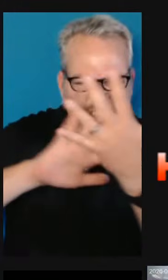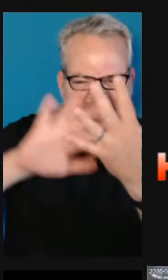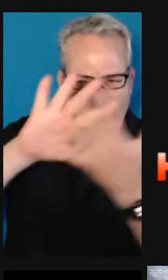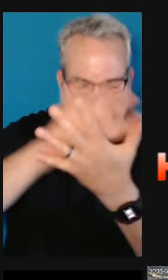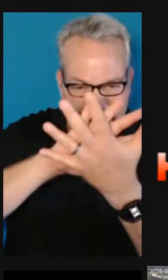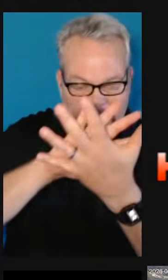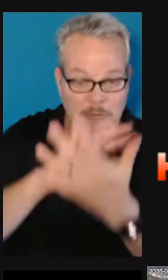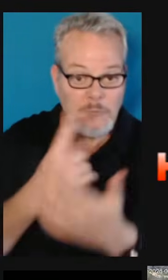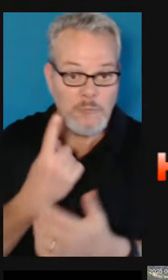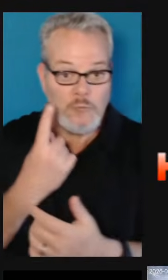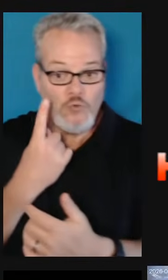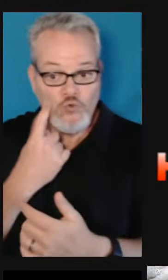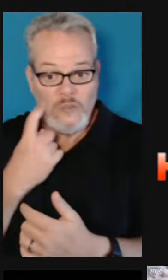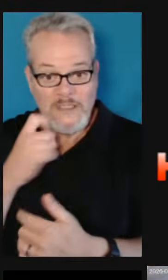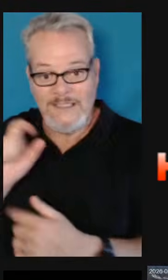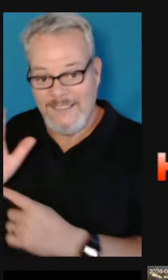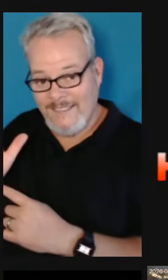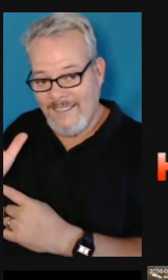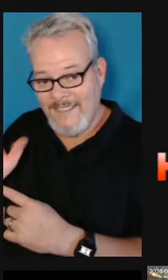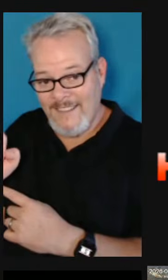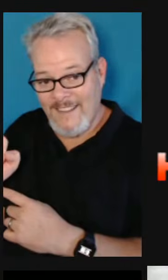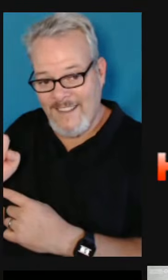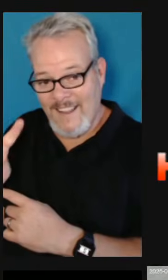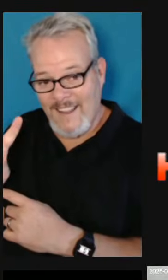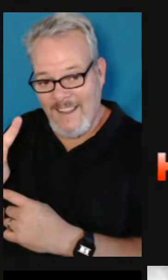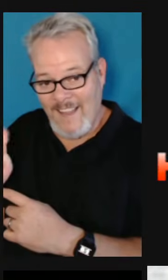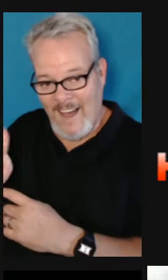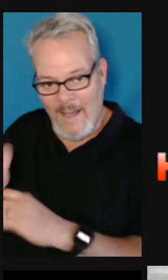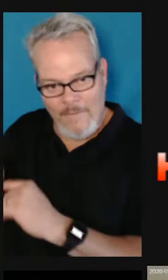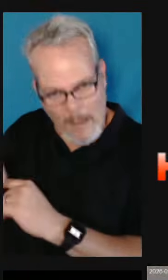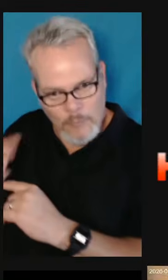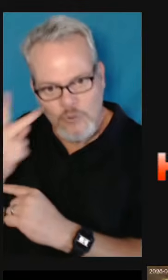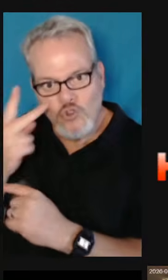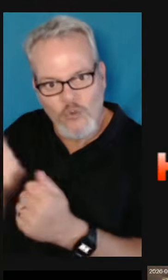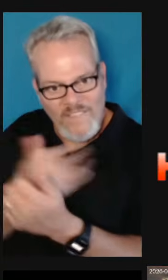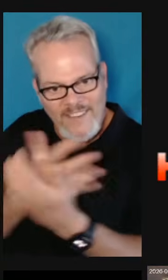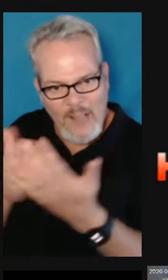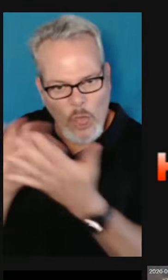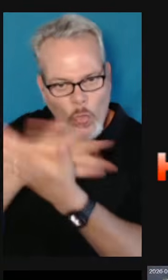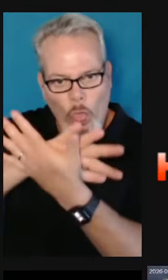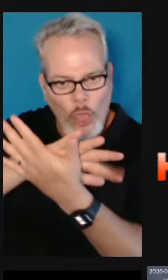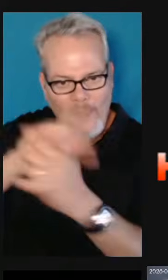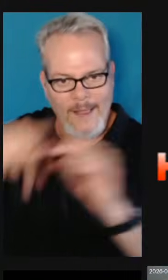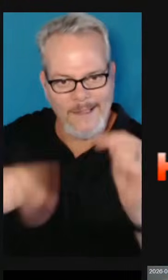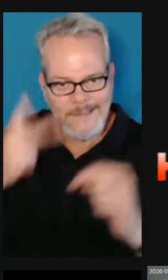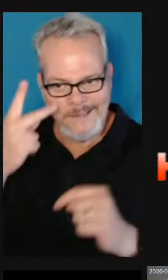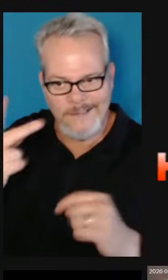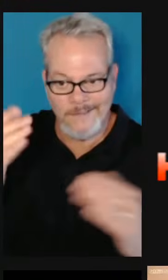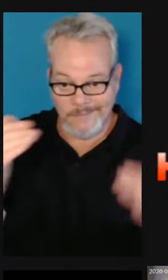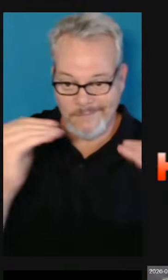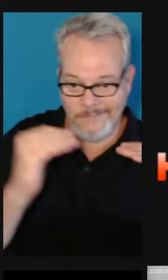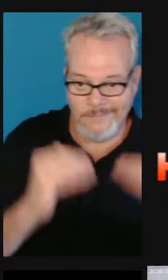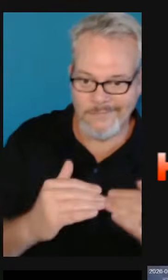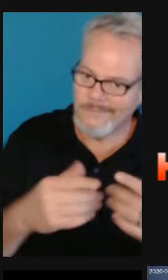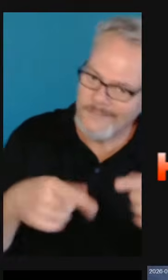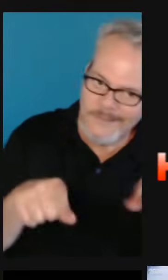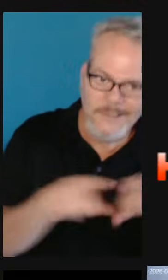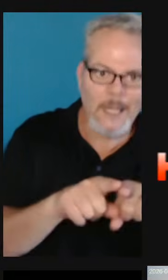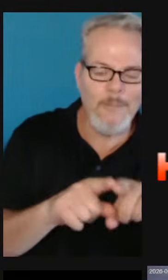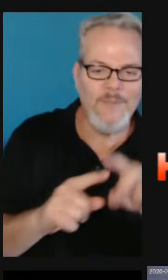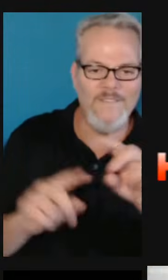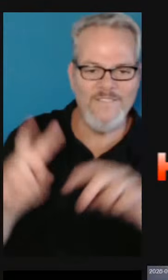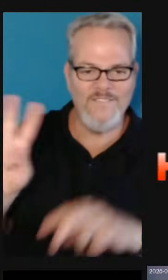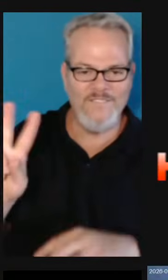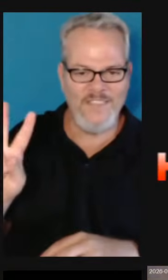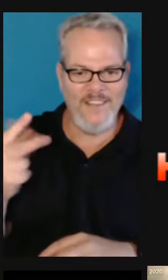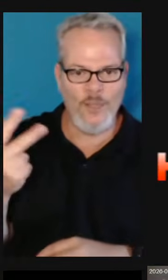cameras have shown a lot of those whiteout conditions as well. V3, same daytime views. There's a wind